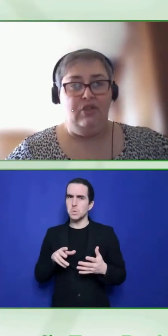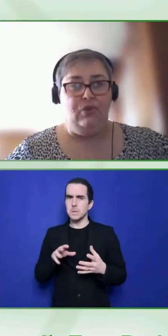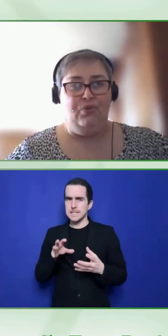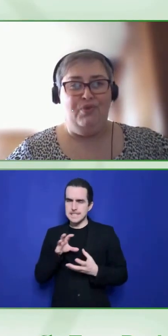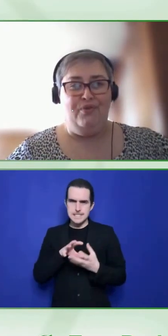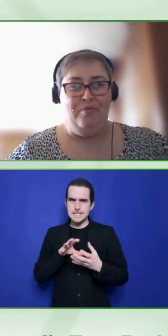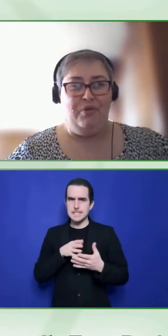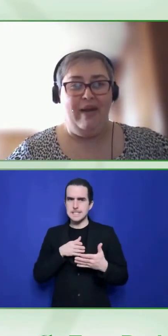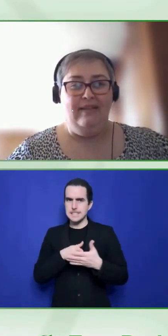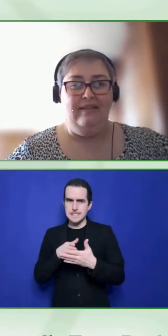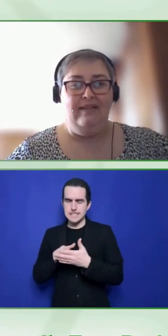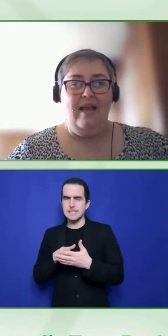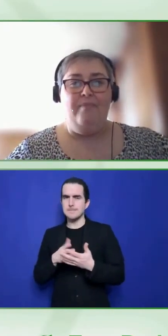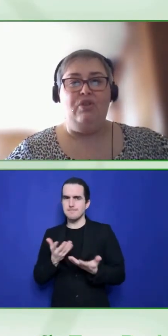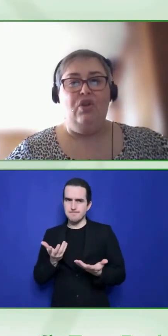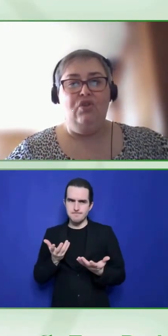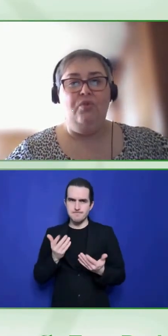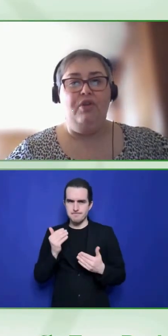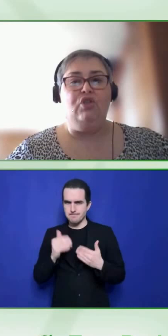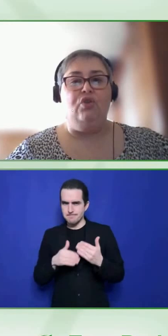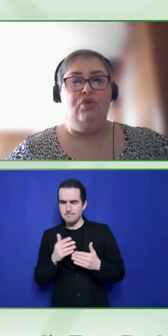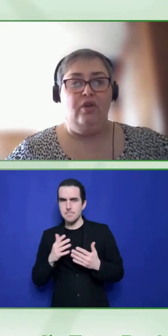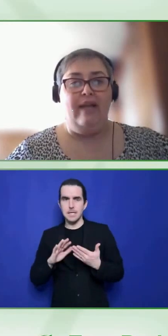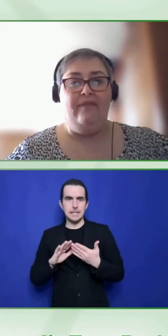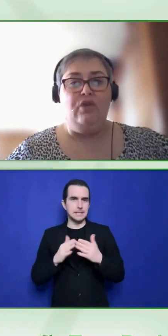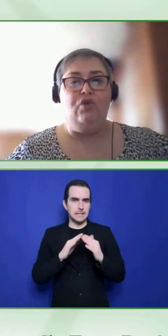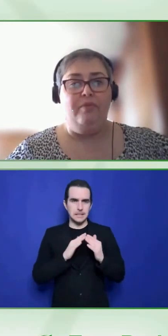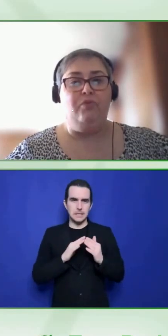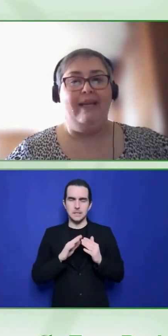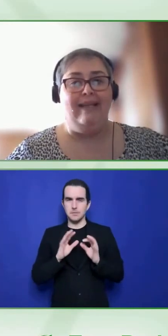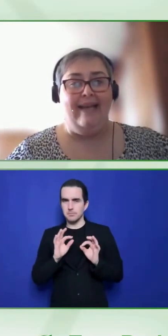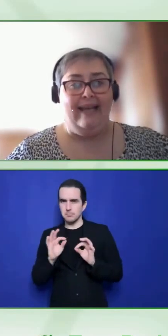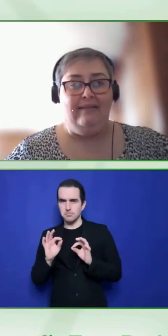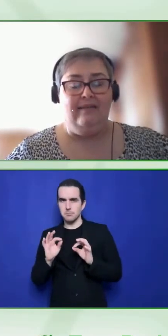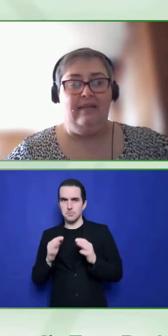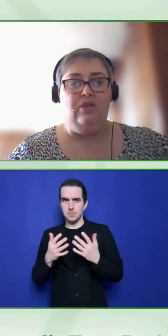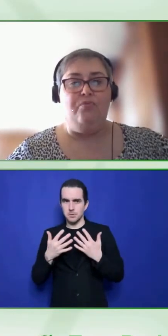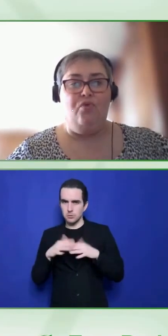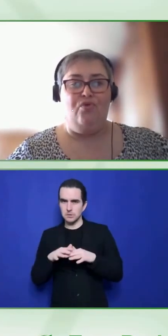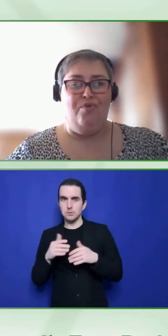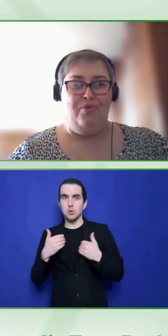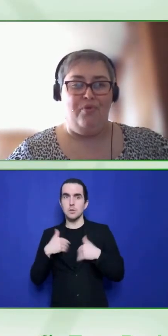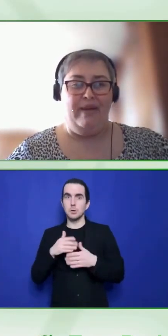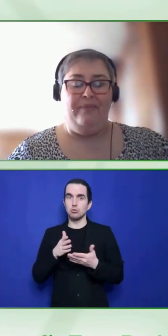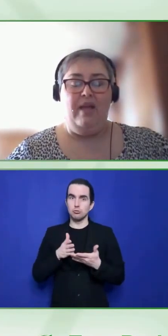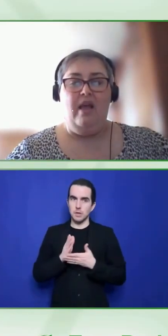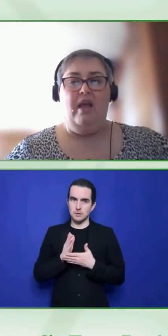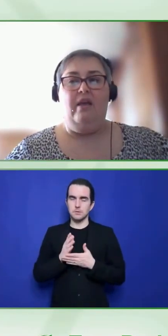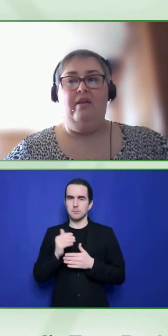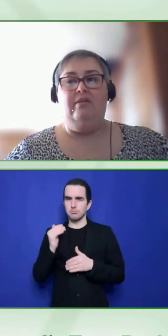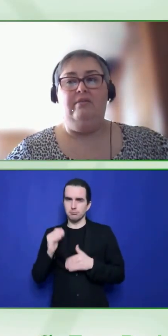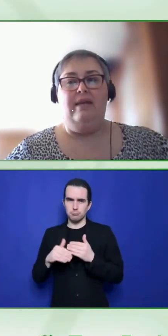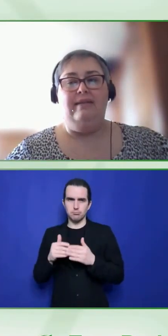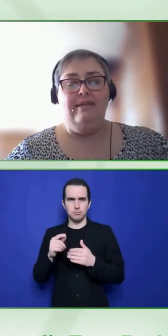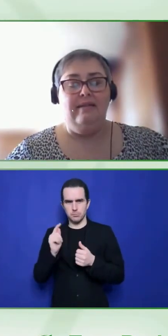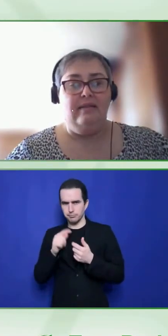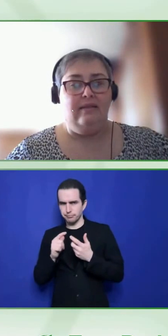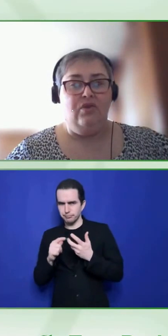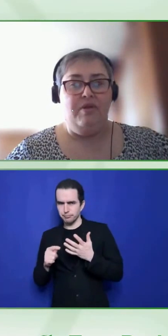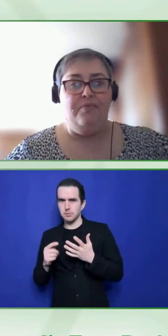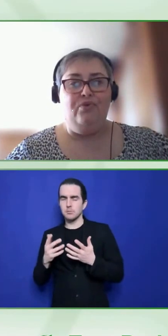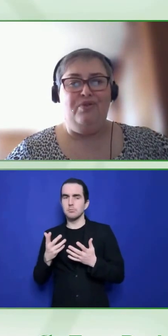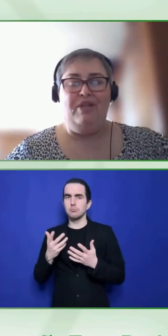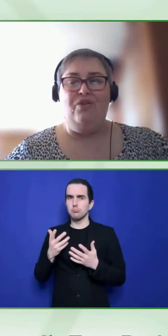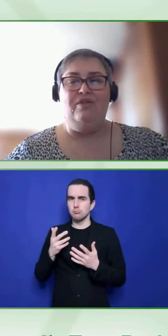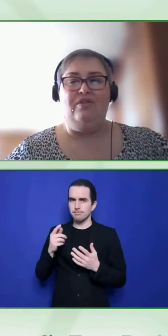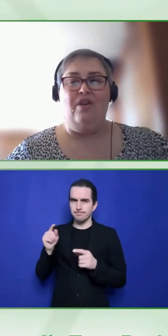thematic issue of human rights, but not so much on having a human rights lens in a more global way. And this is